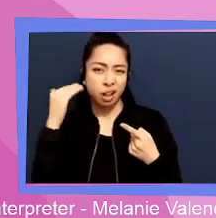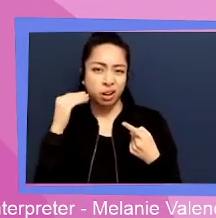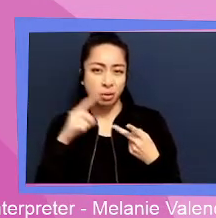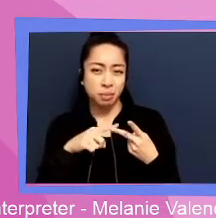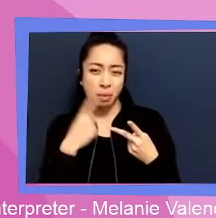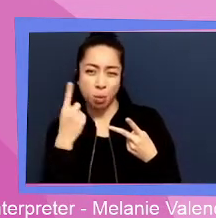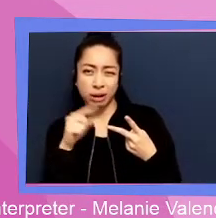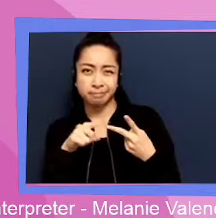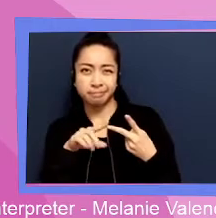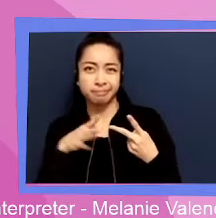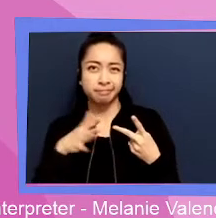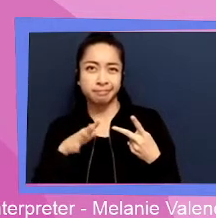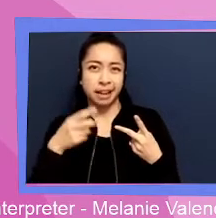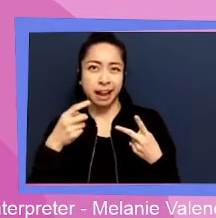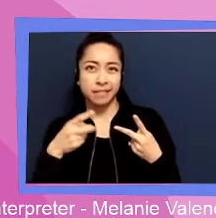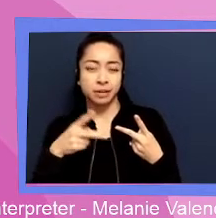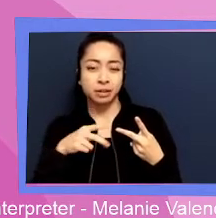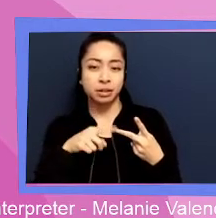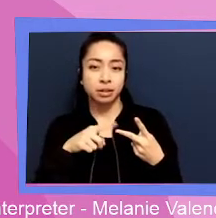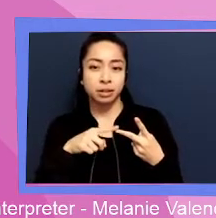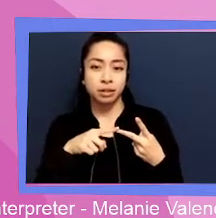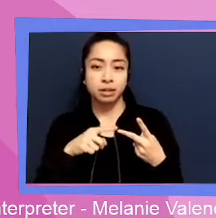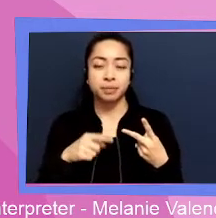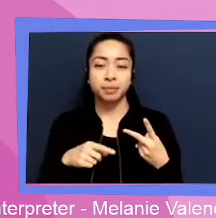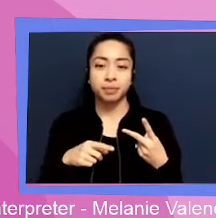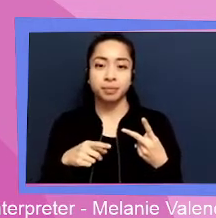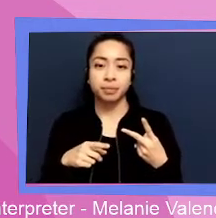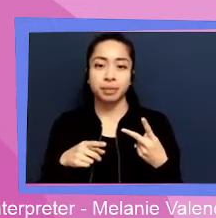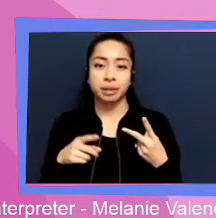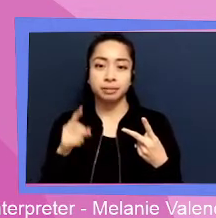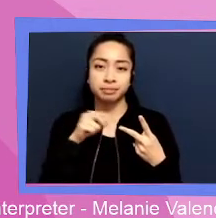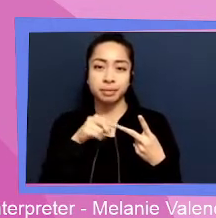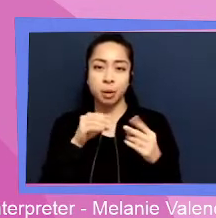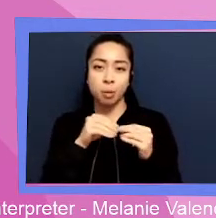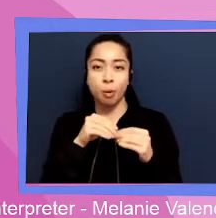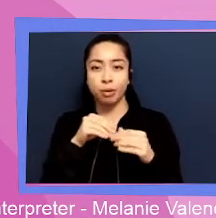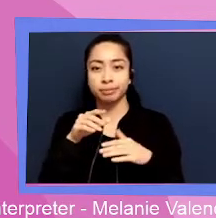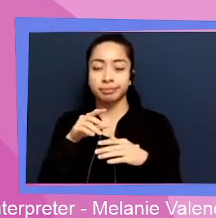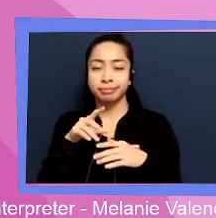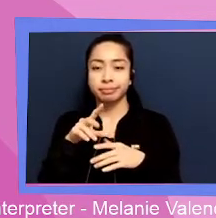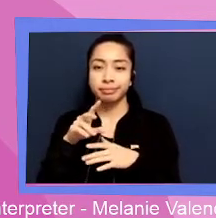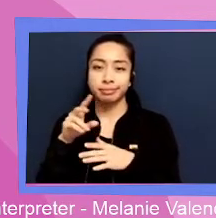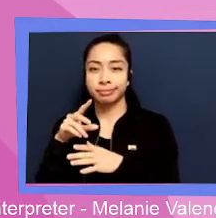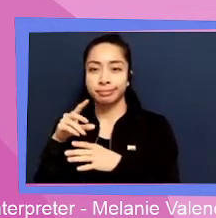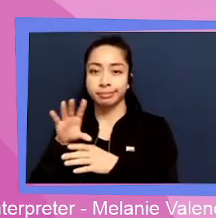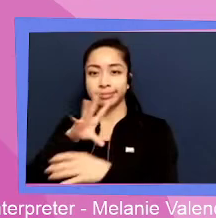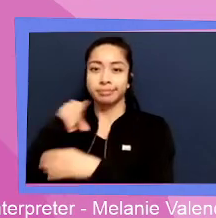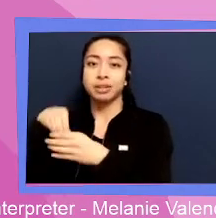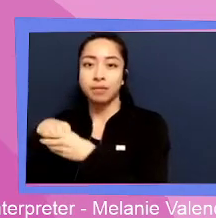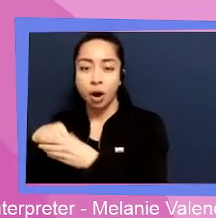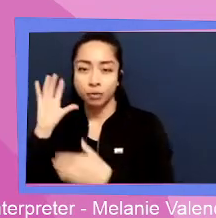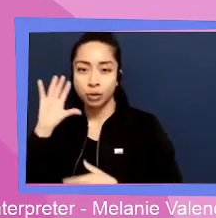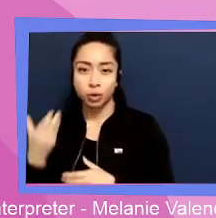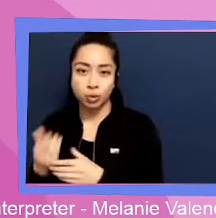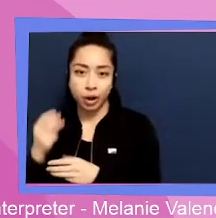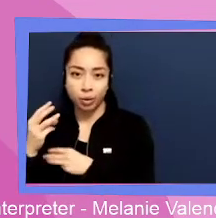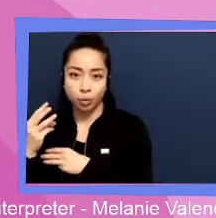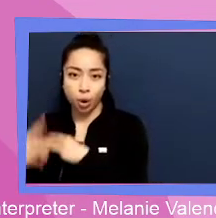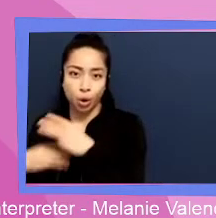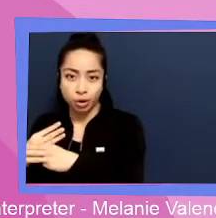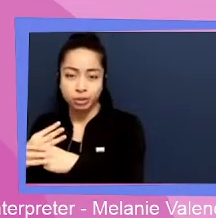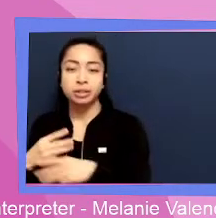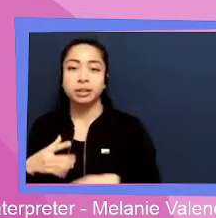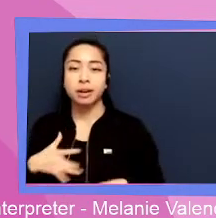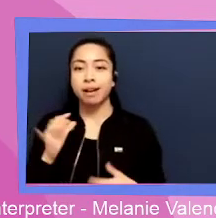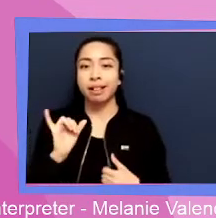over. One of them goes back into the drag world, but is not connected to my first book. I just felt like Vancouver has